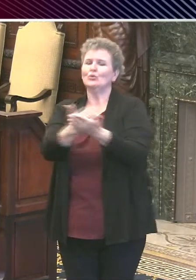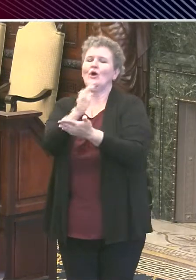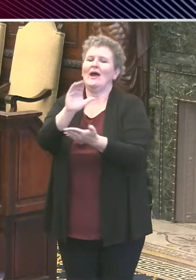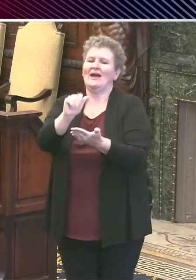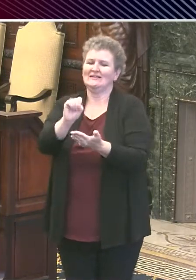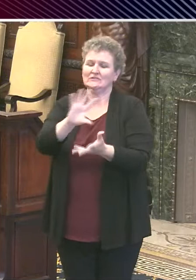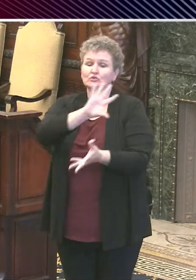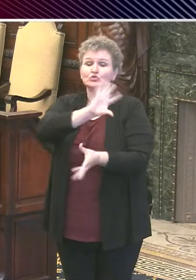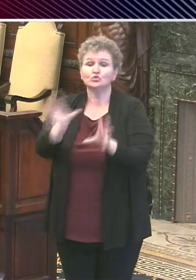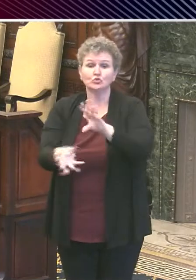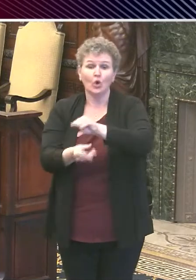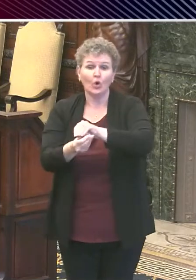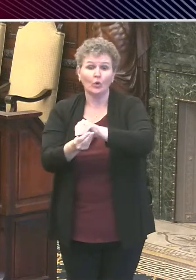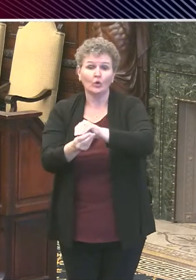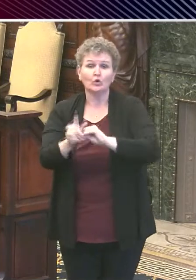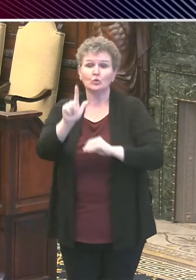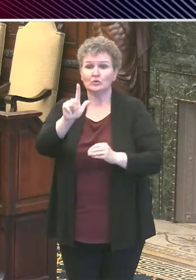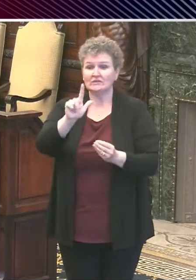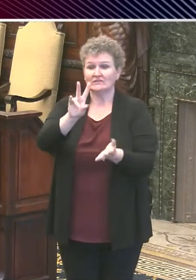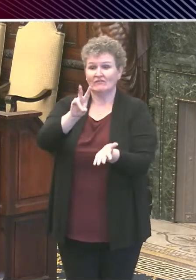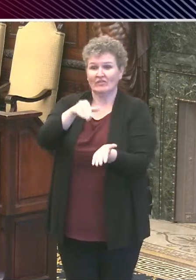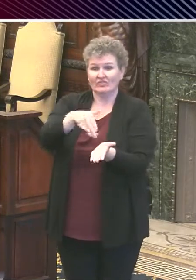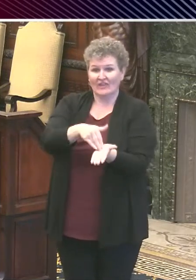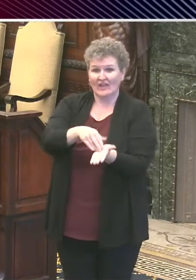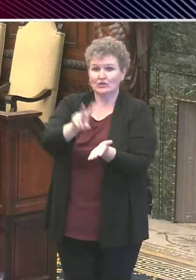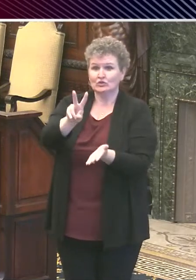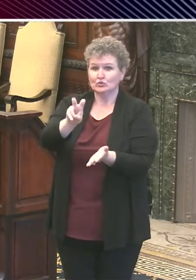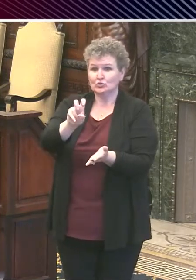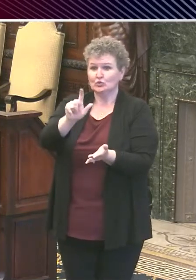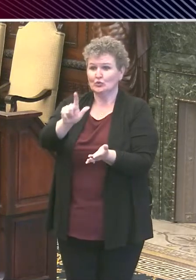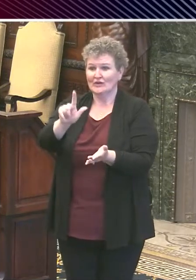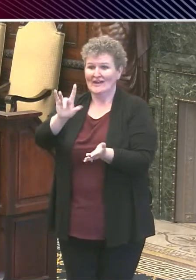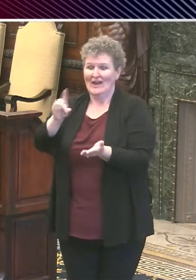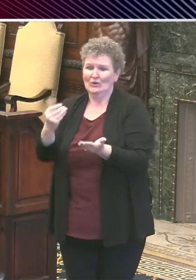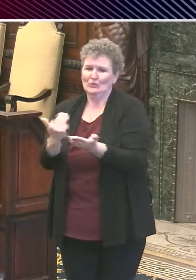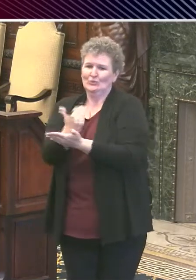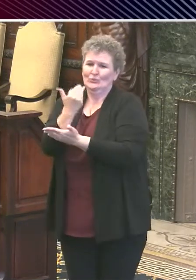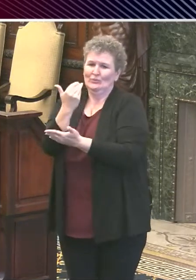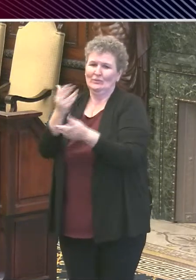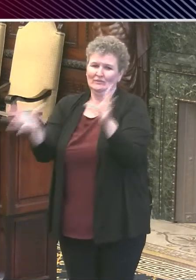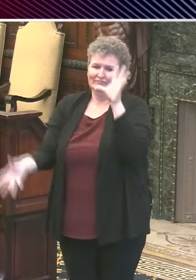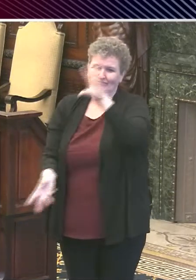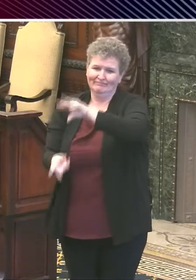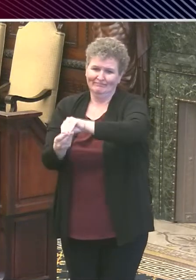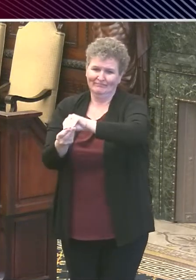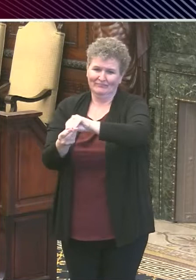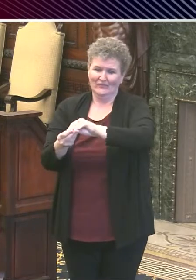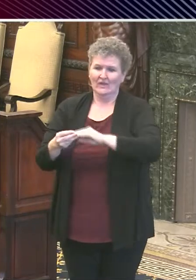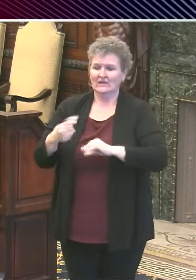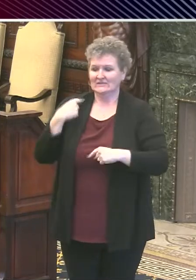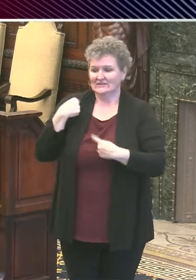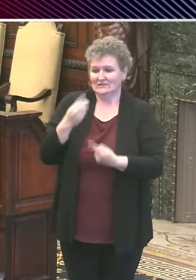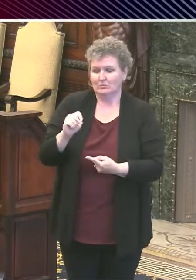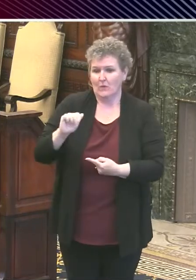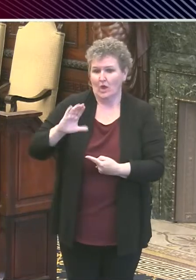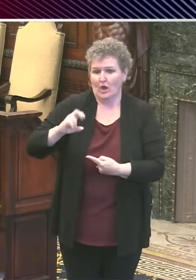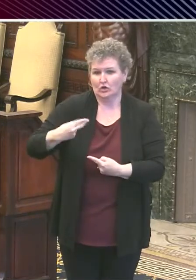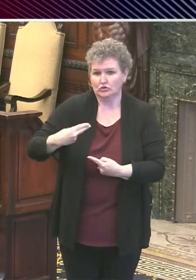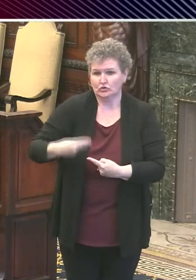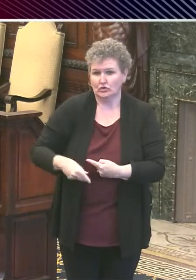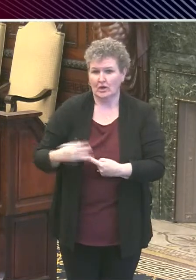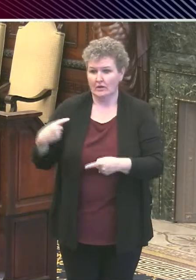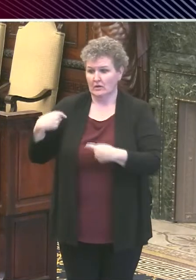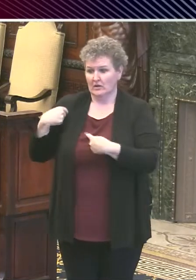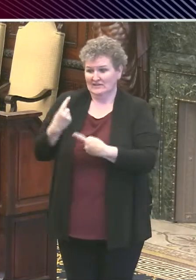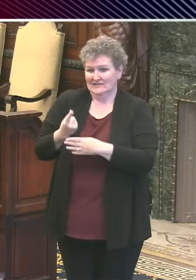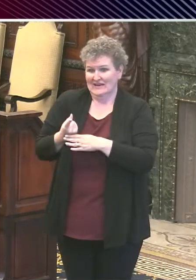Philadelphia residents, bringing us to a total of 27,228 since the beginning of the epidemic. Now, in the past week, we're